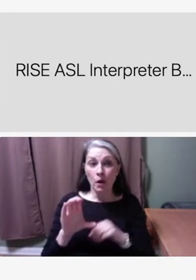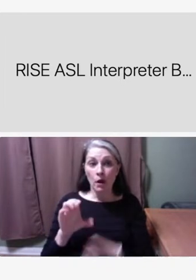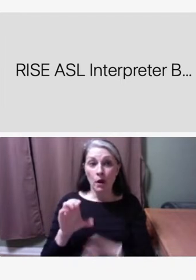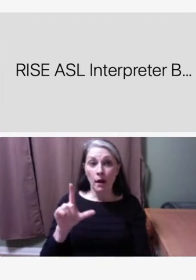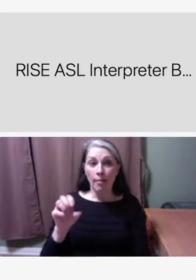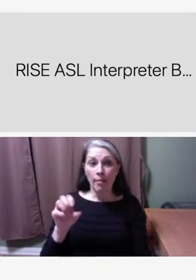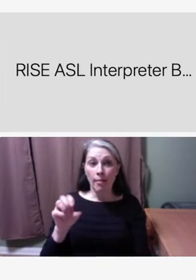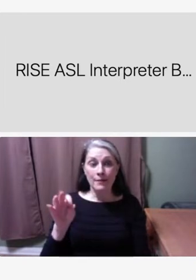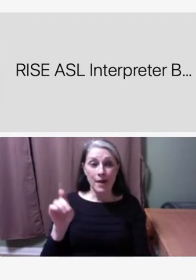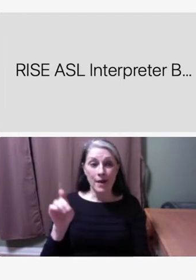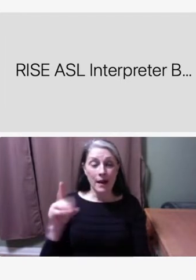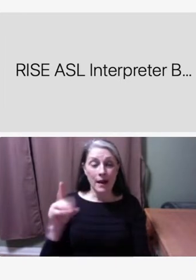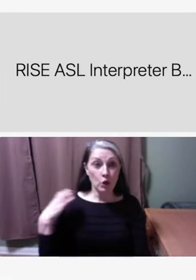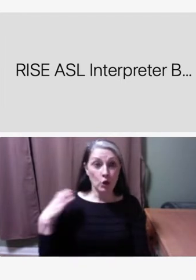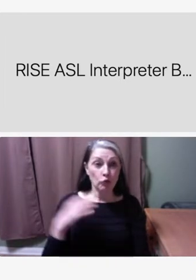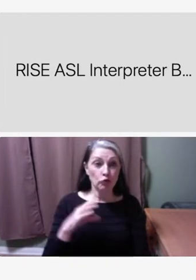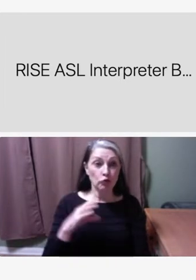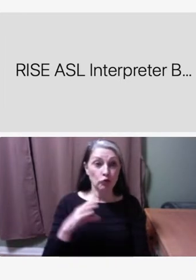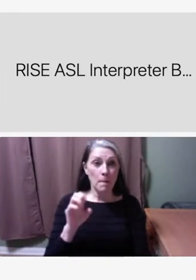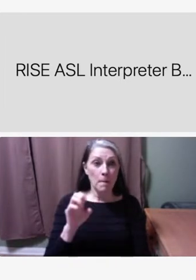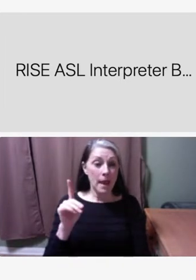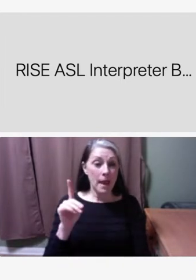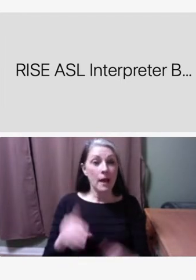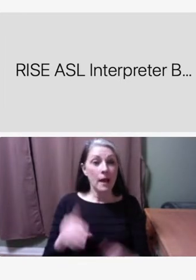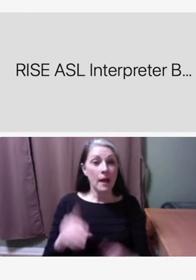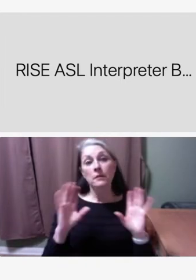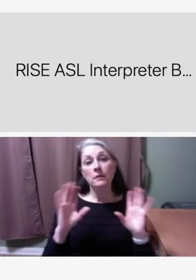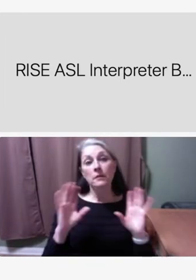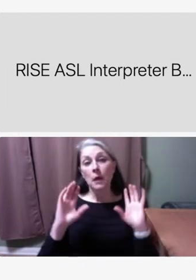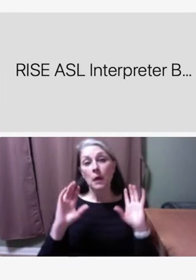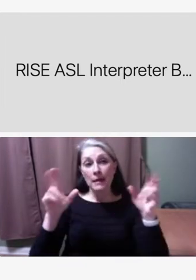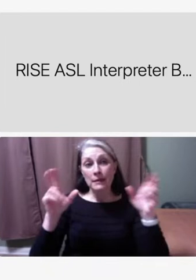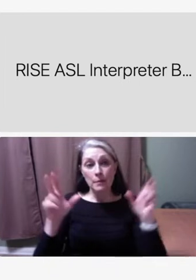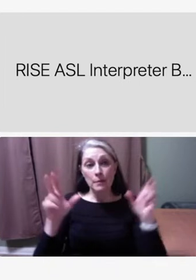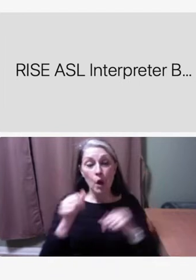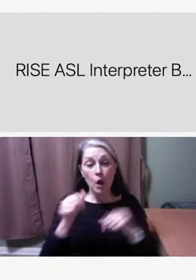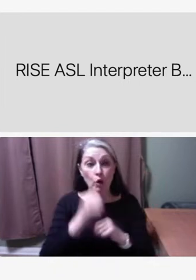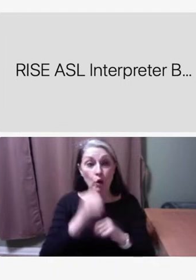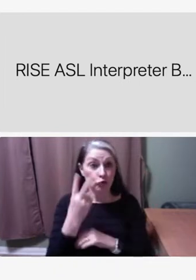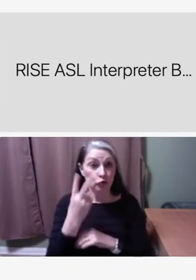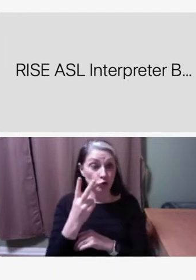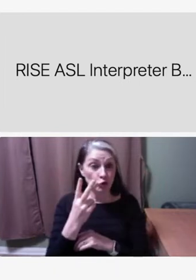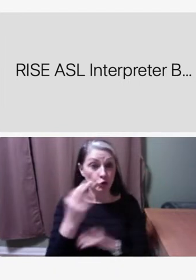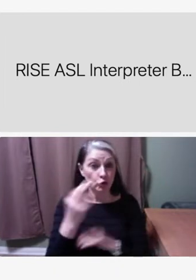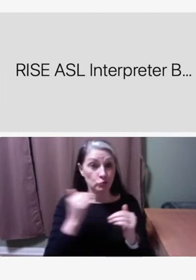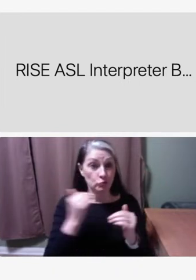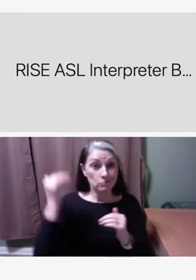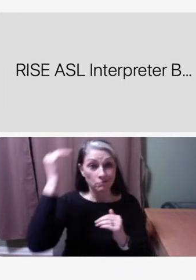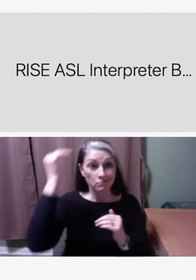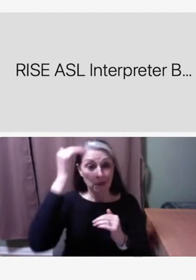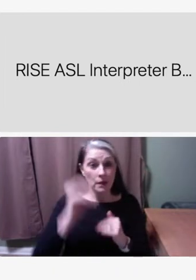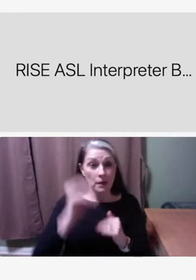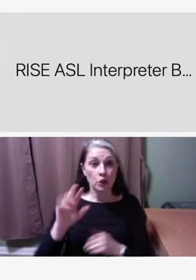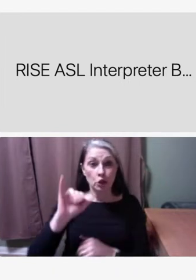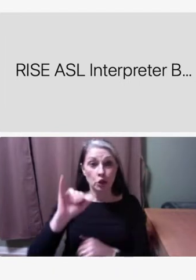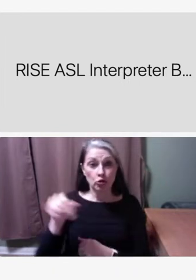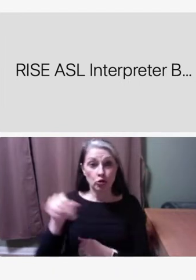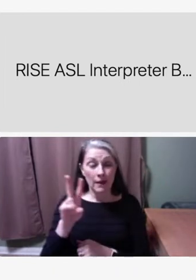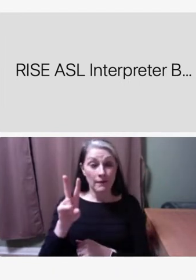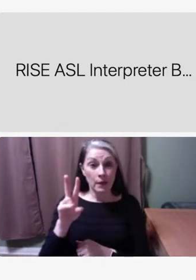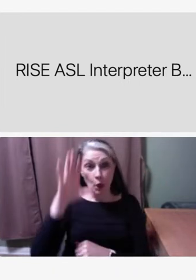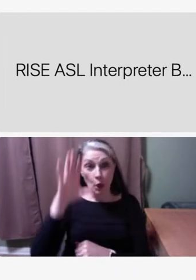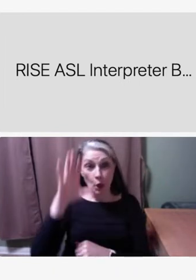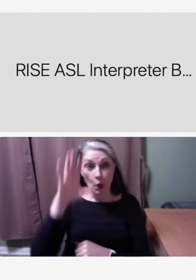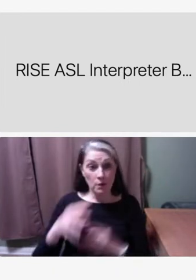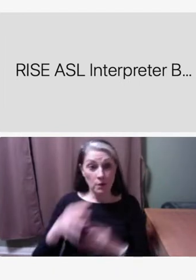basketball assistant, girls 2, head junior varsity basketball boys, addition of 1 volunteer coach. Can